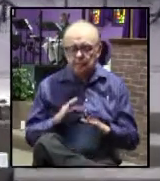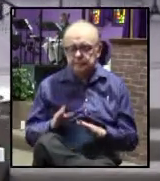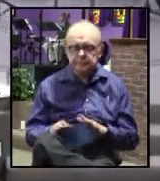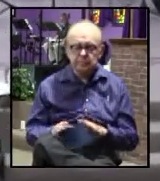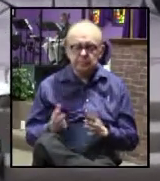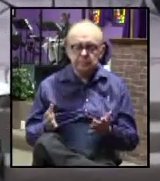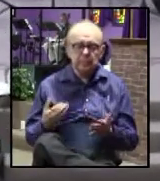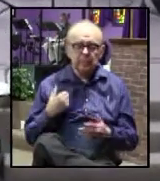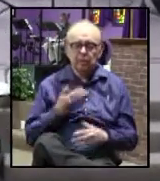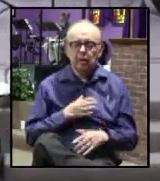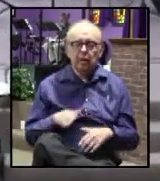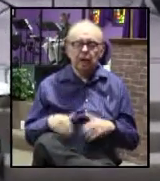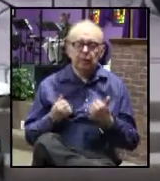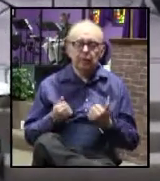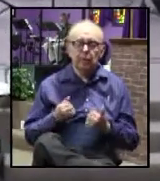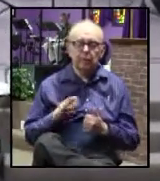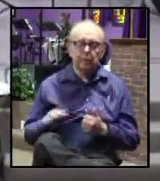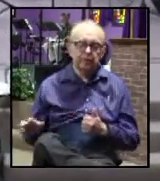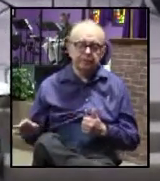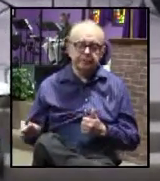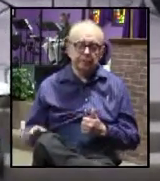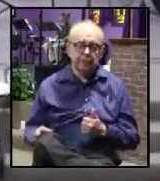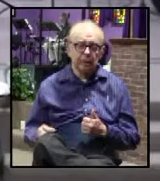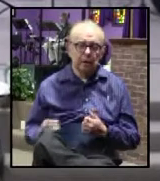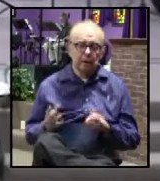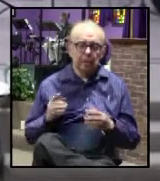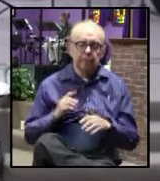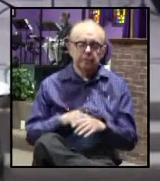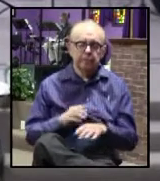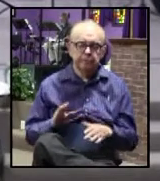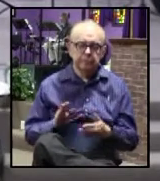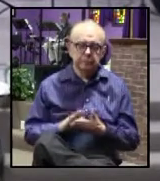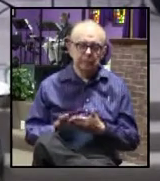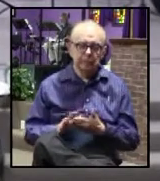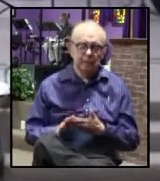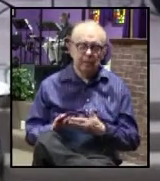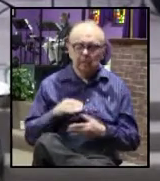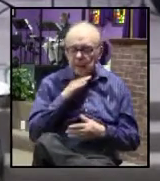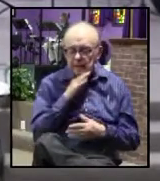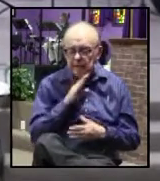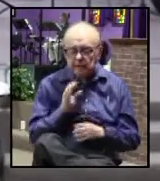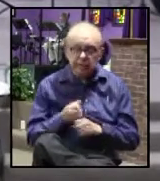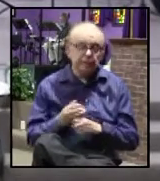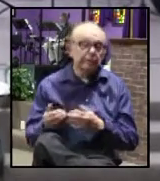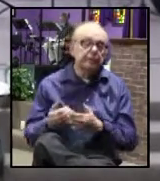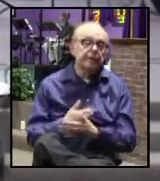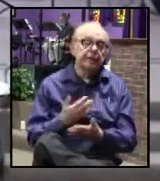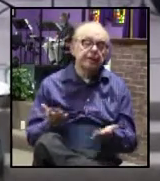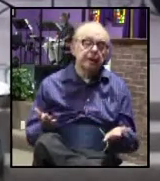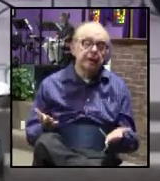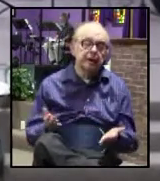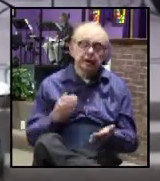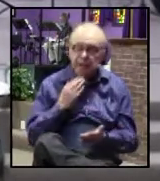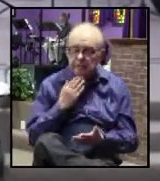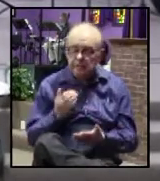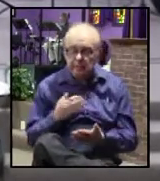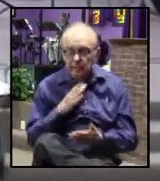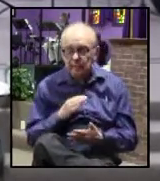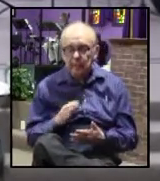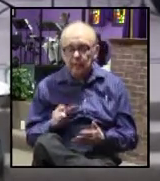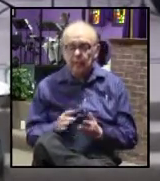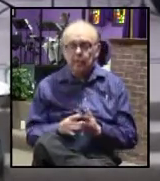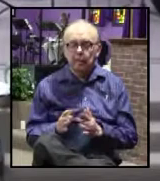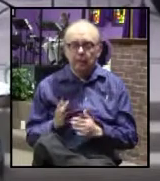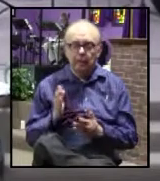our children. It doesn't matter how many times do you clean a pig and it's going to get dirty again. Yet Jesus